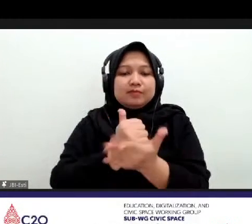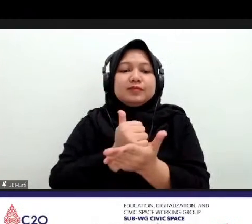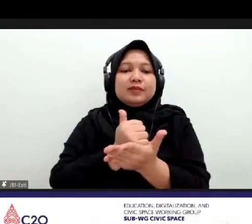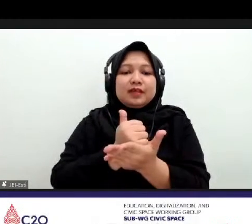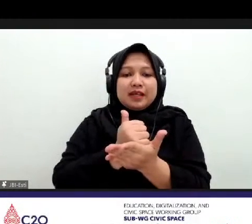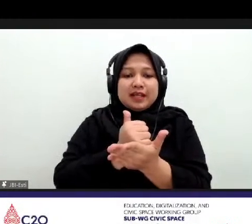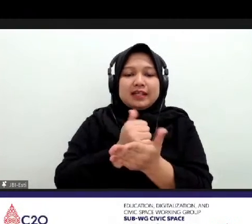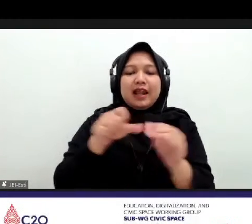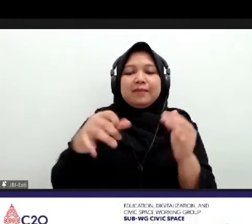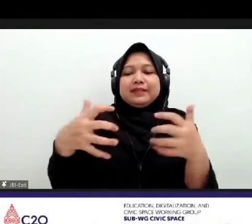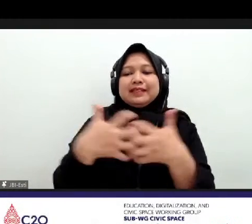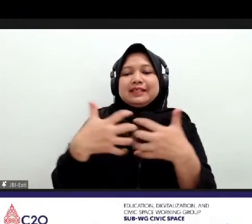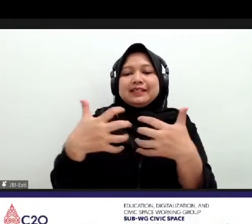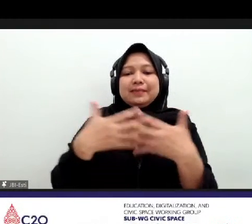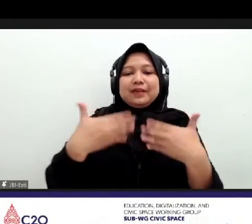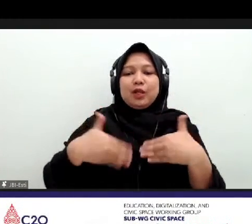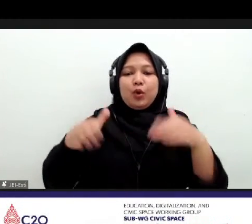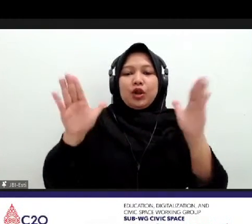is